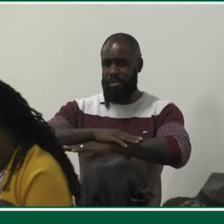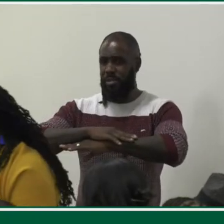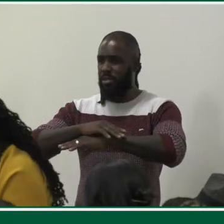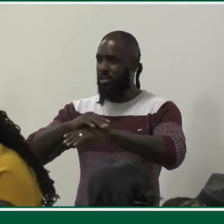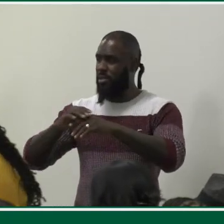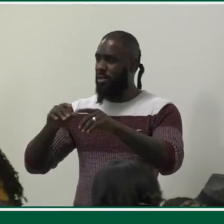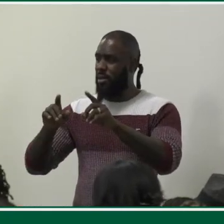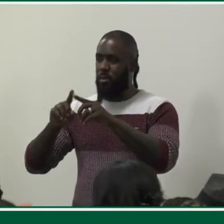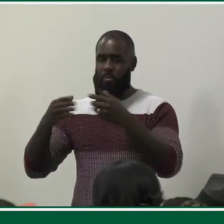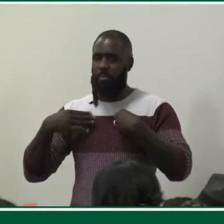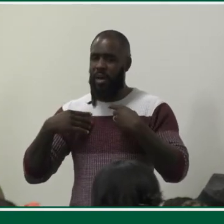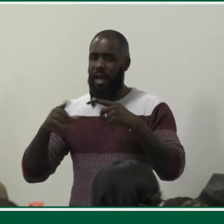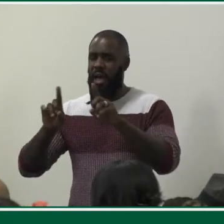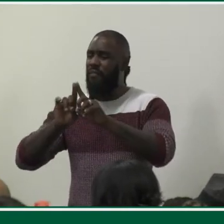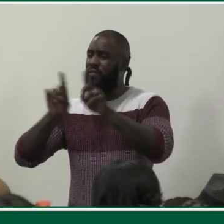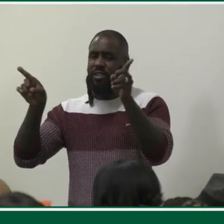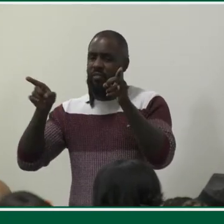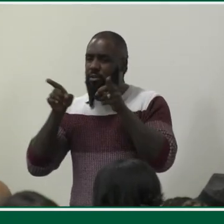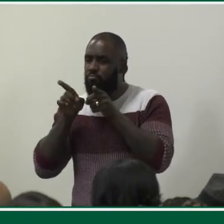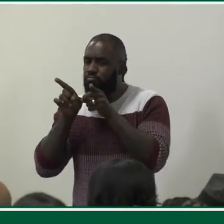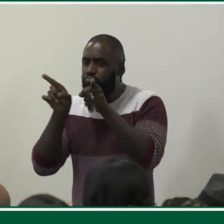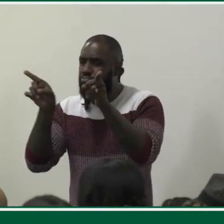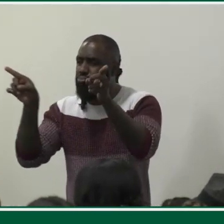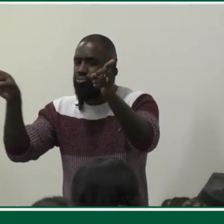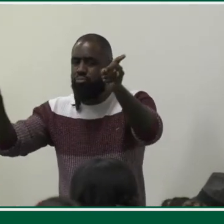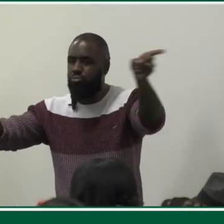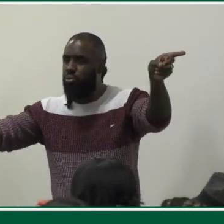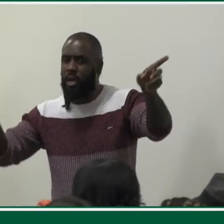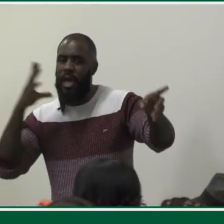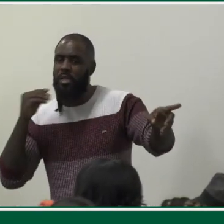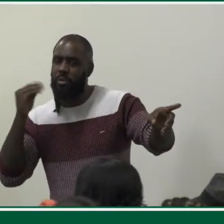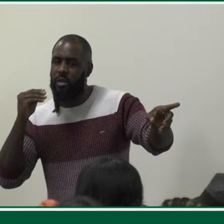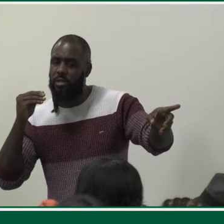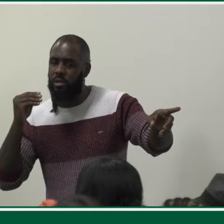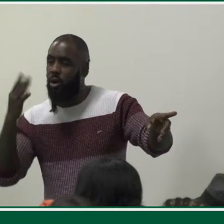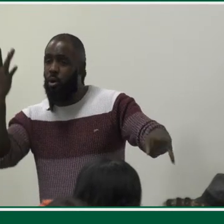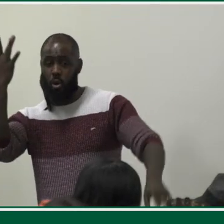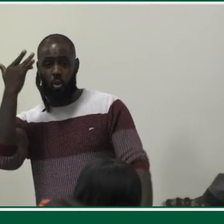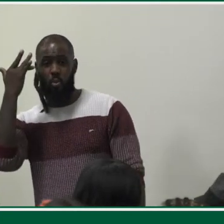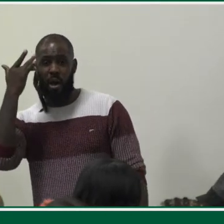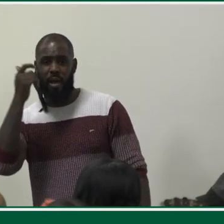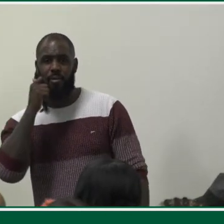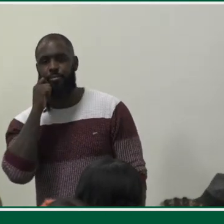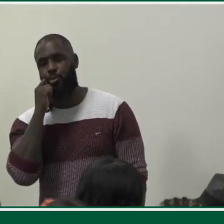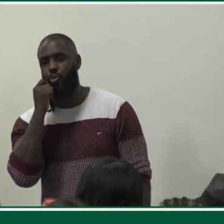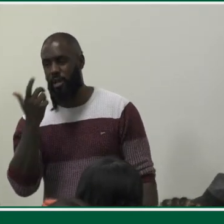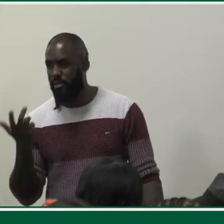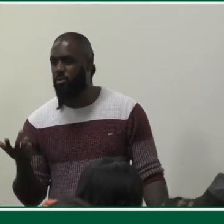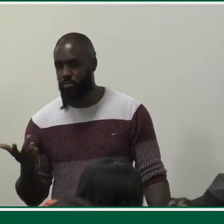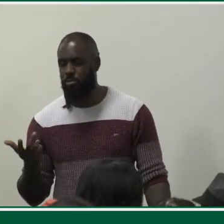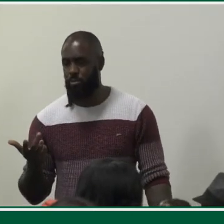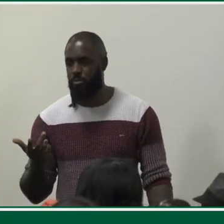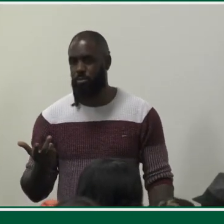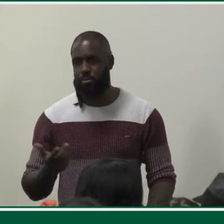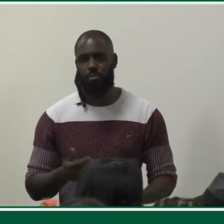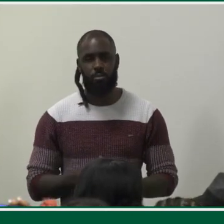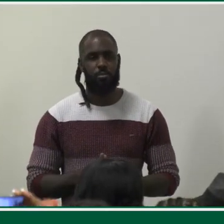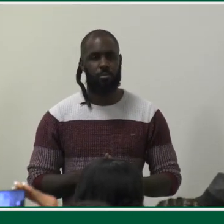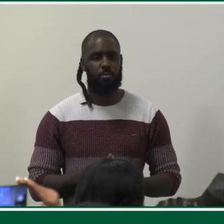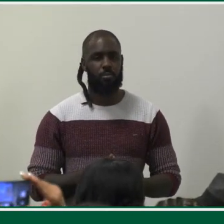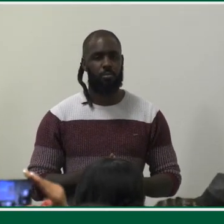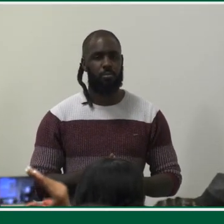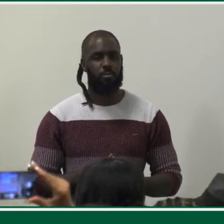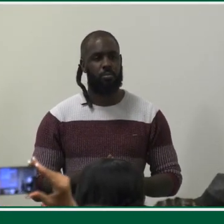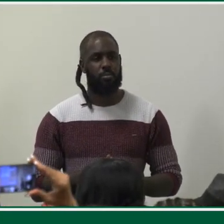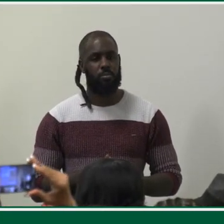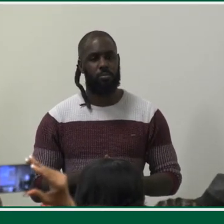they can have two wildly different experiences. And the biggest difference was based upon their ranks. And that not